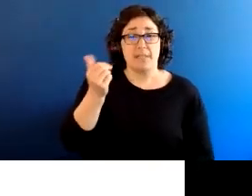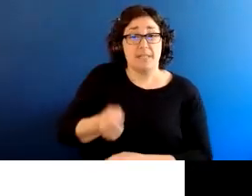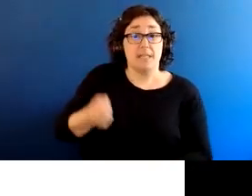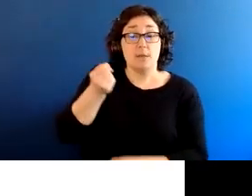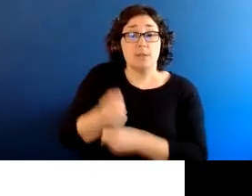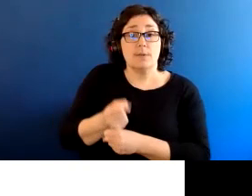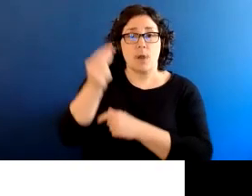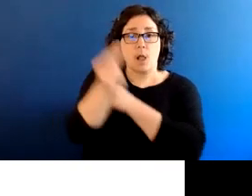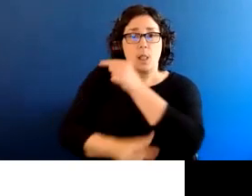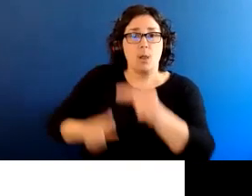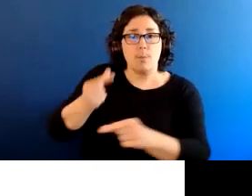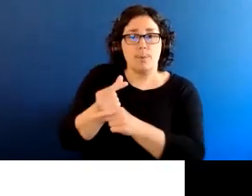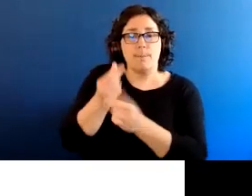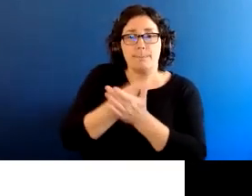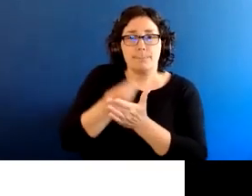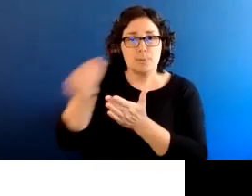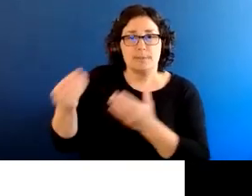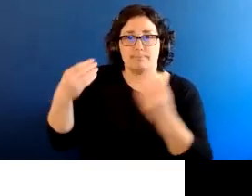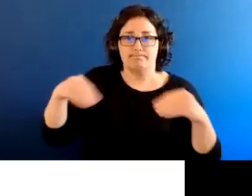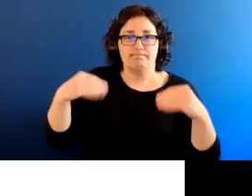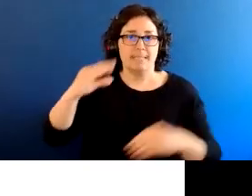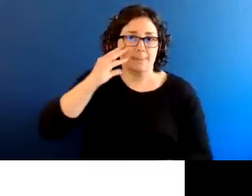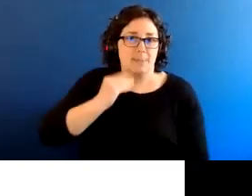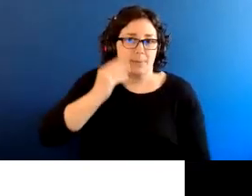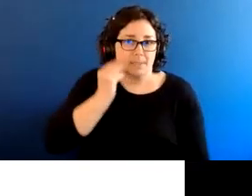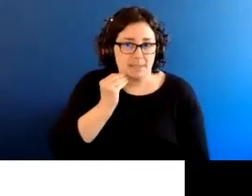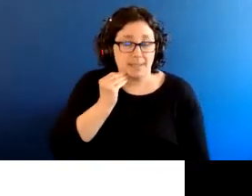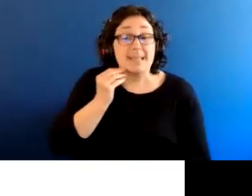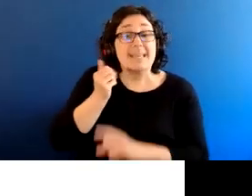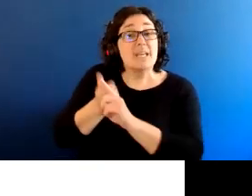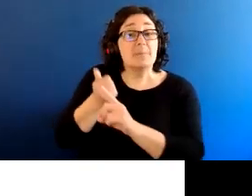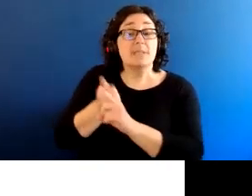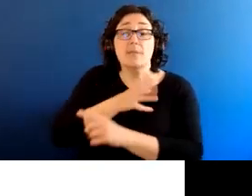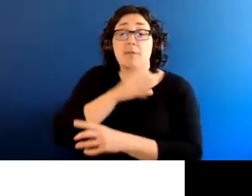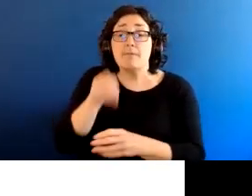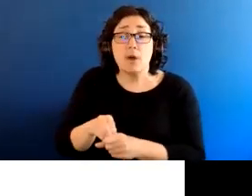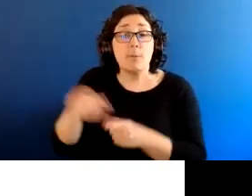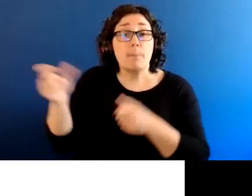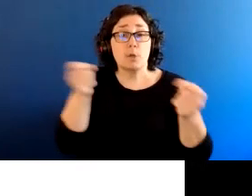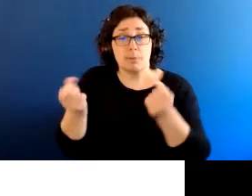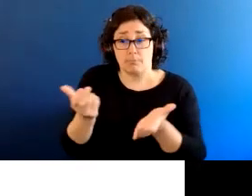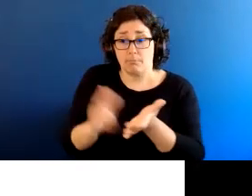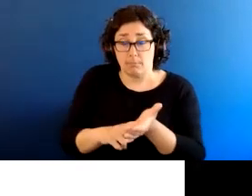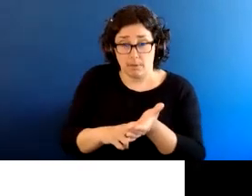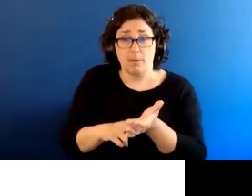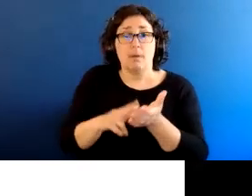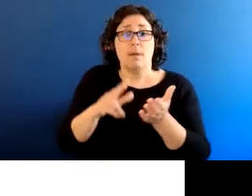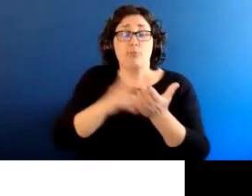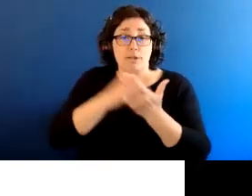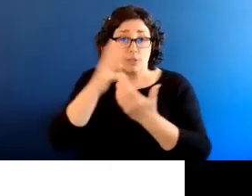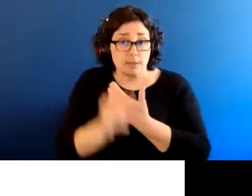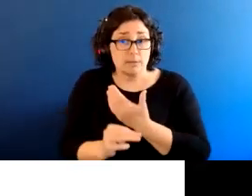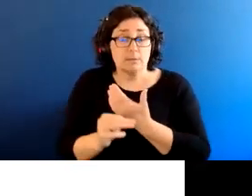global purchasing and marketing experience. Daniel has been involved in procurement performance improvement